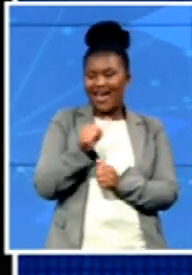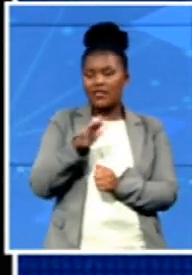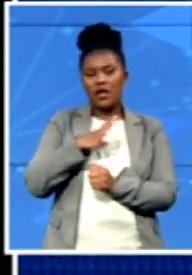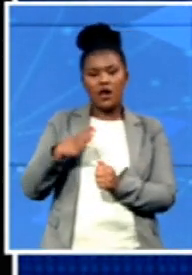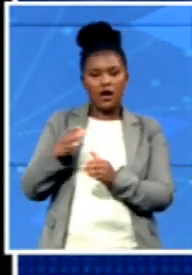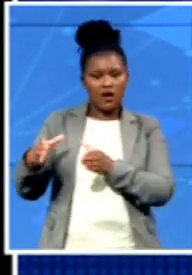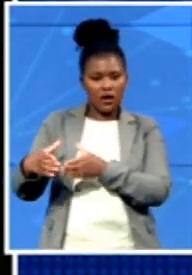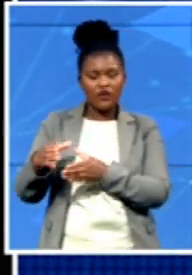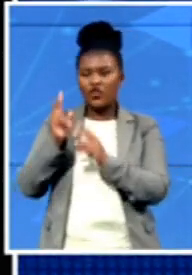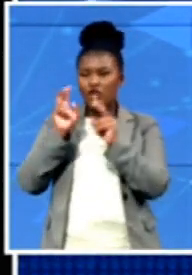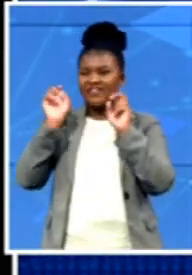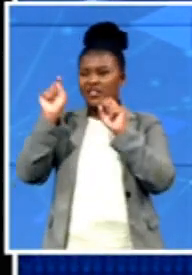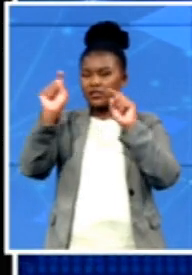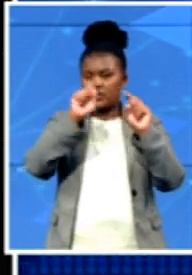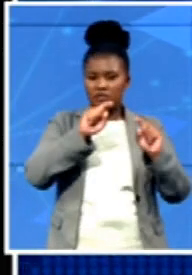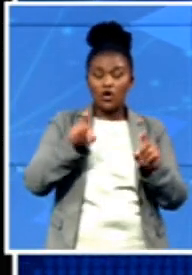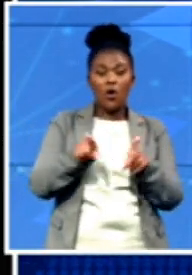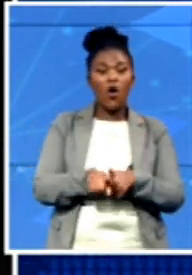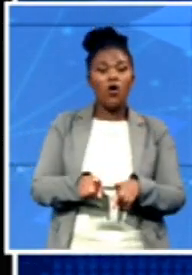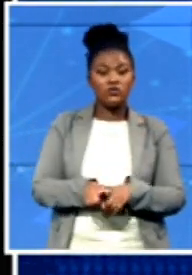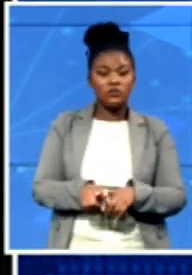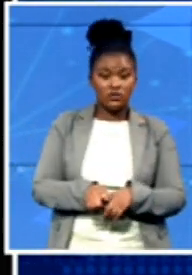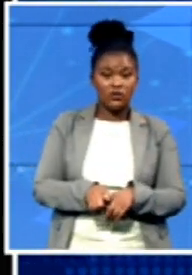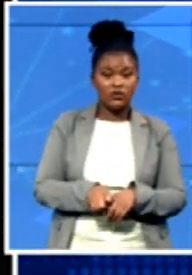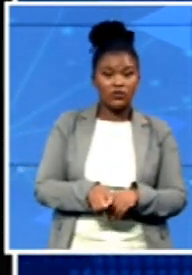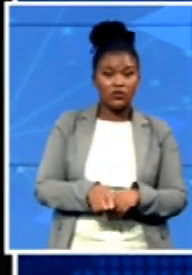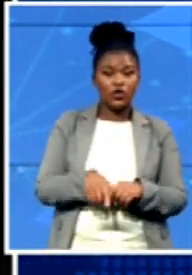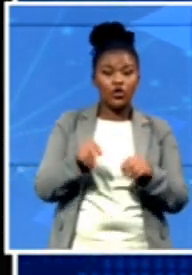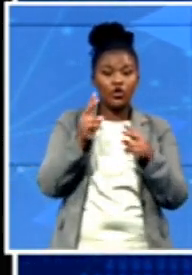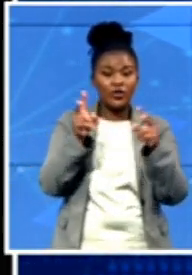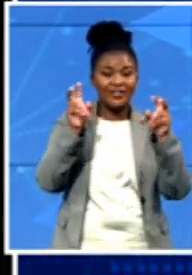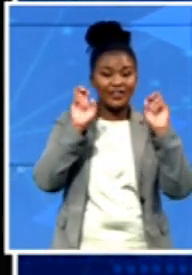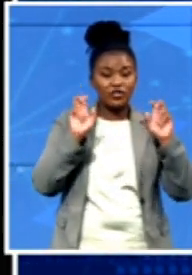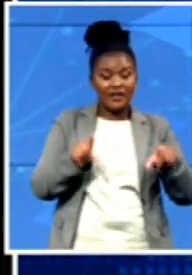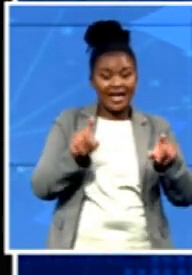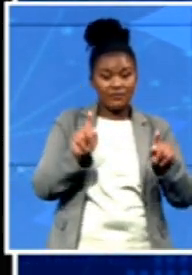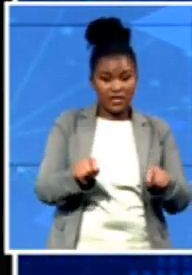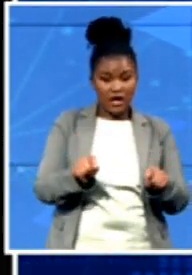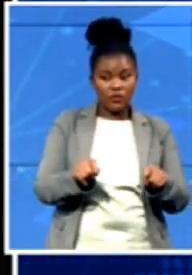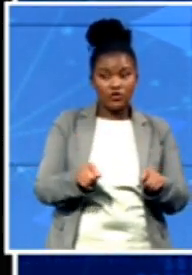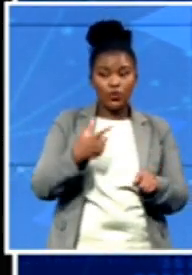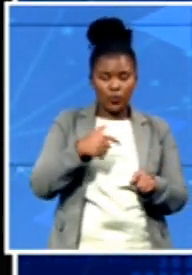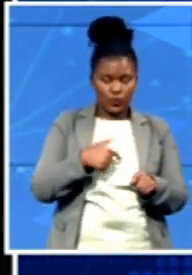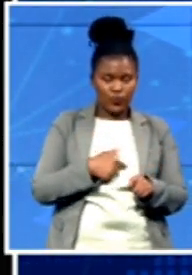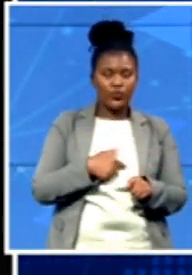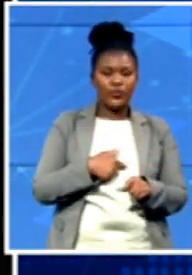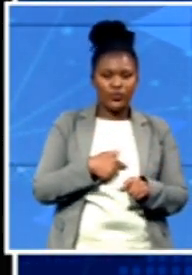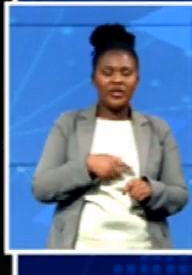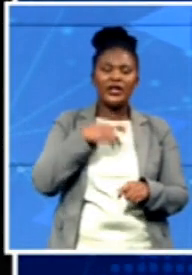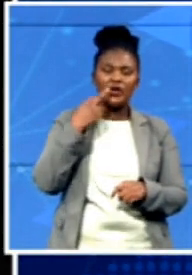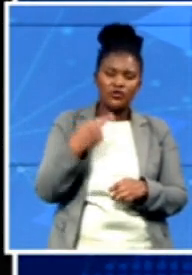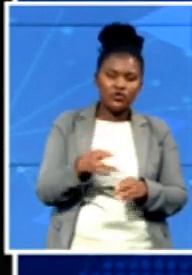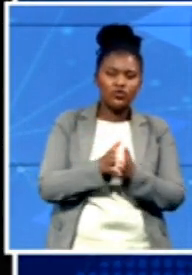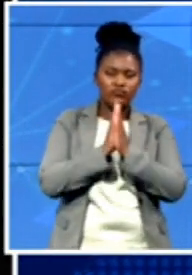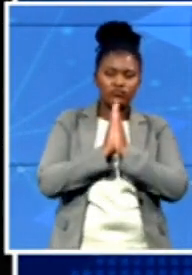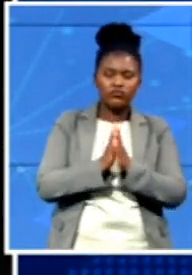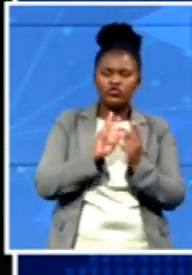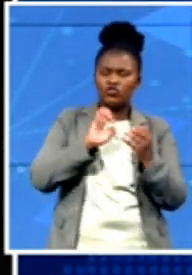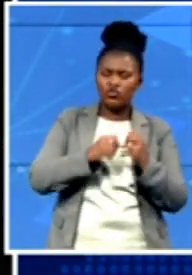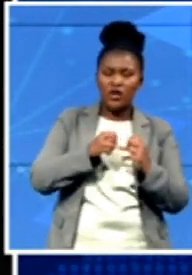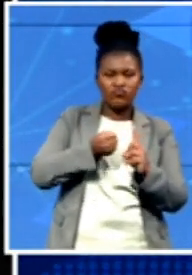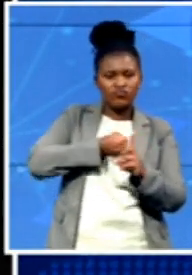as the University of Cape Town, we are really trying hard to make sure that we focus on